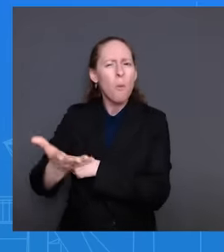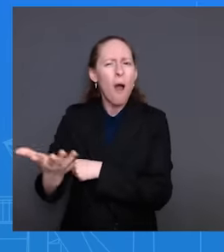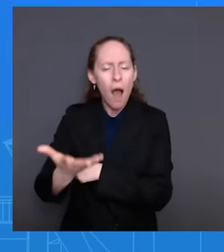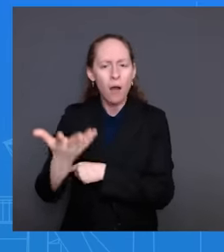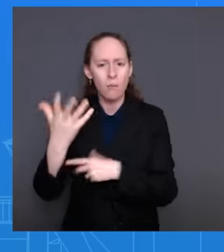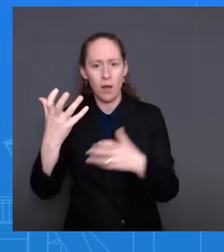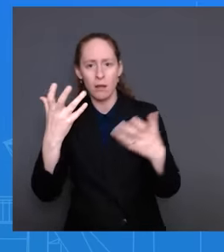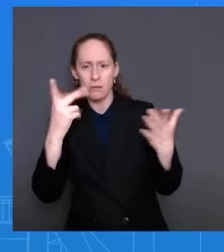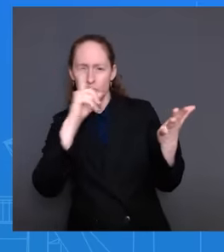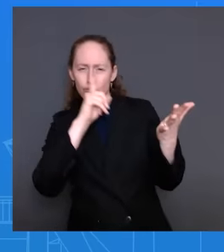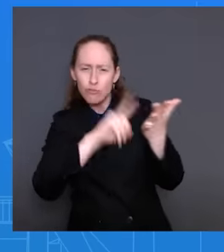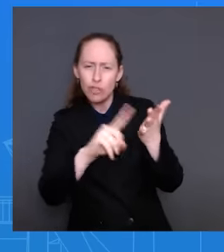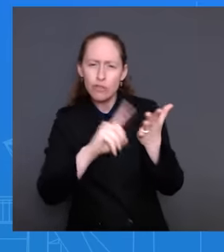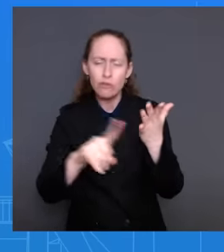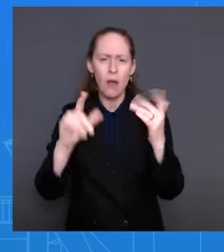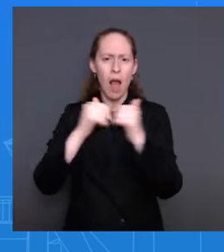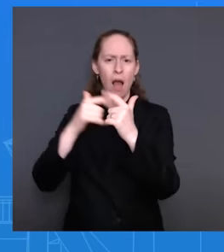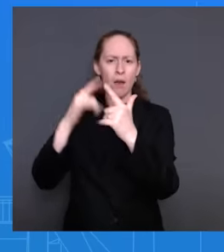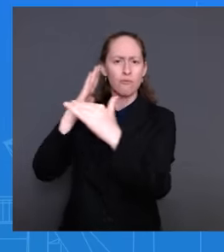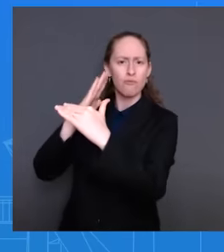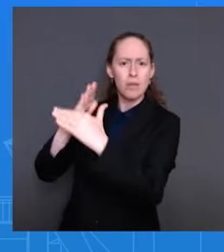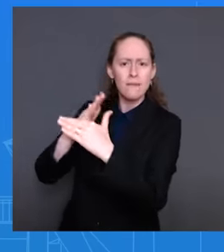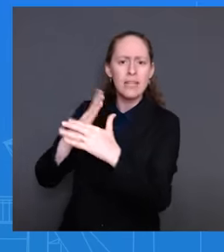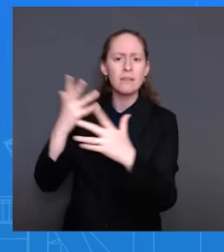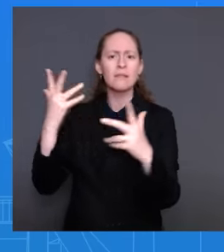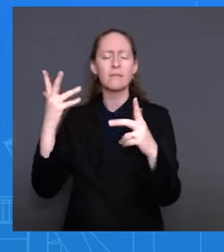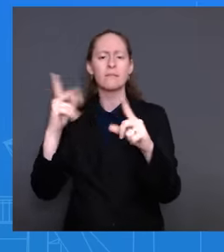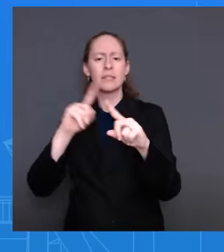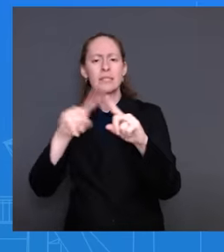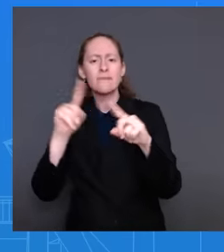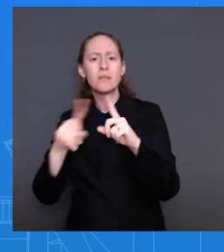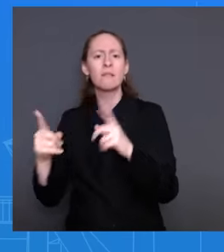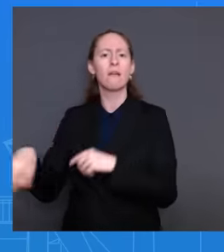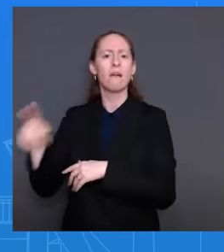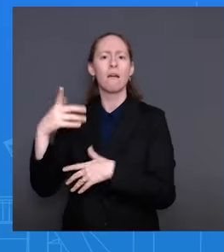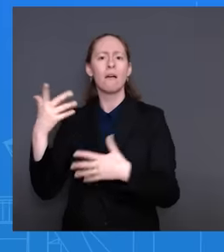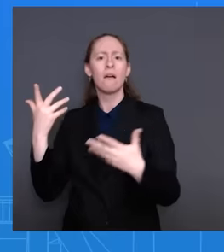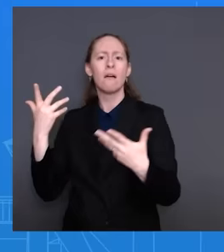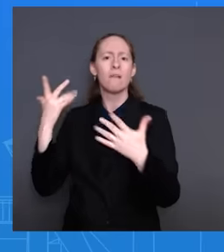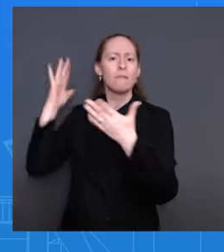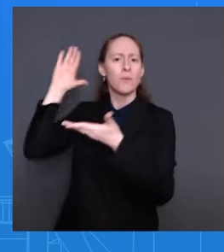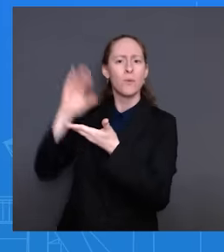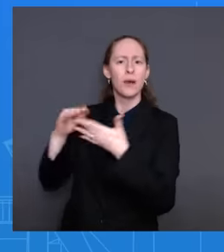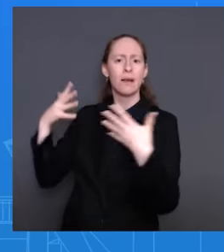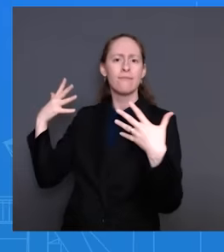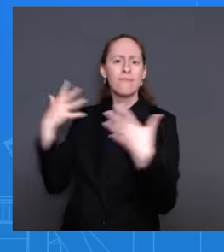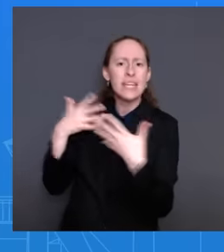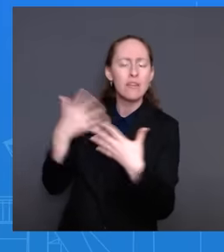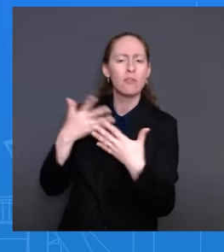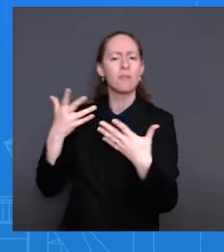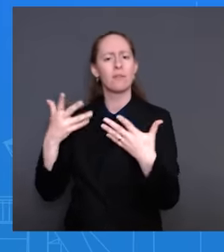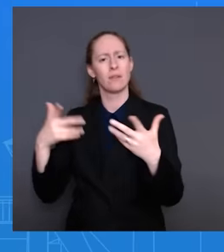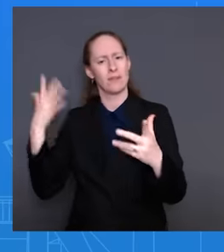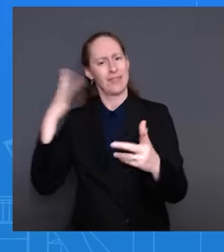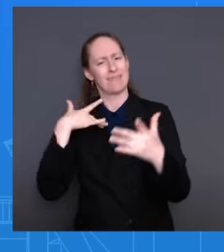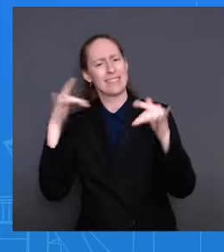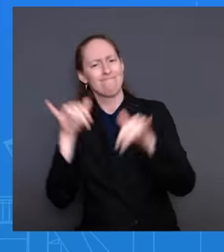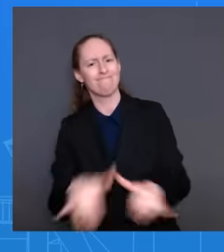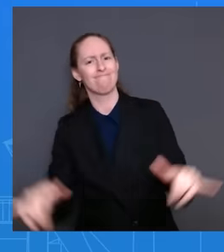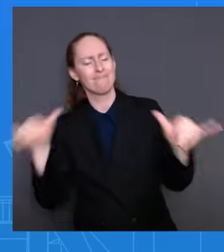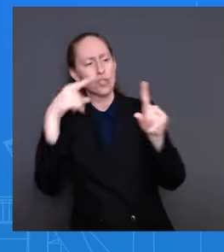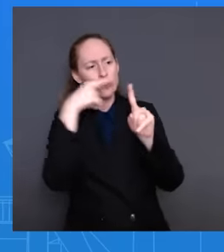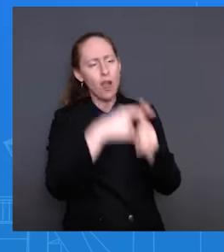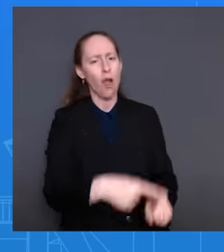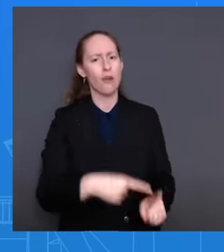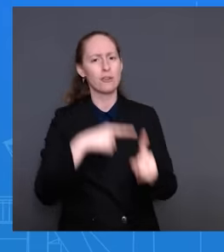ado, I will let the band take it from here. They're gonna each speak. We have an interpreter somewhere